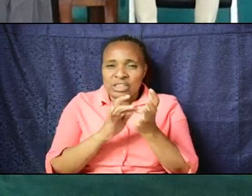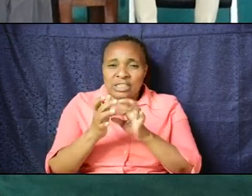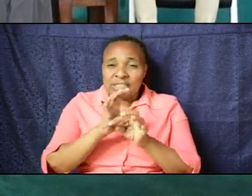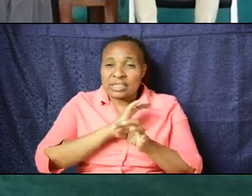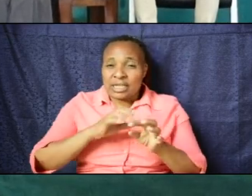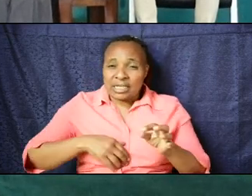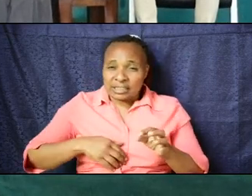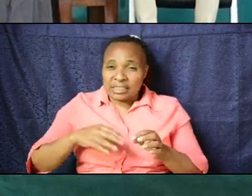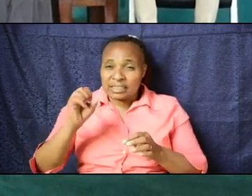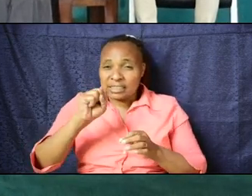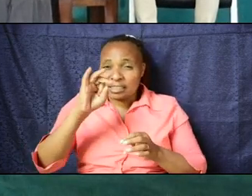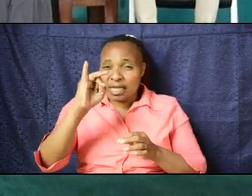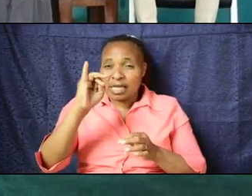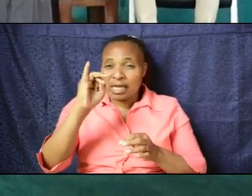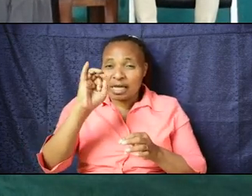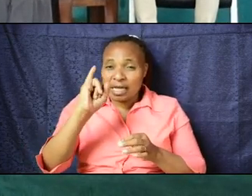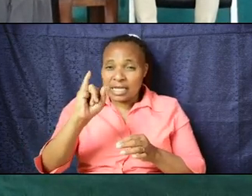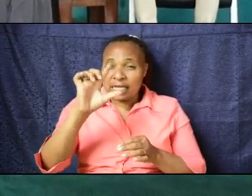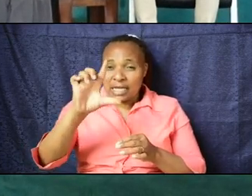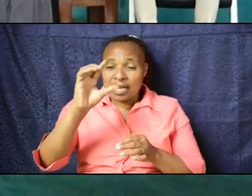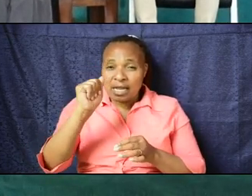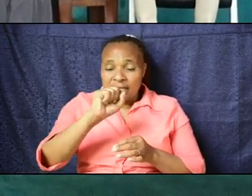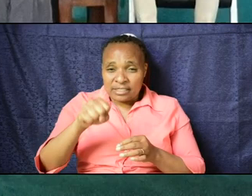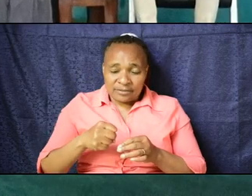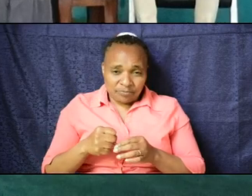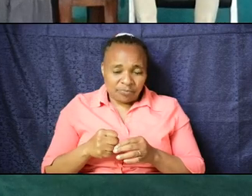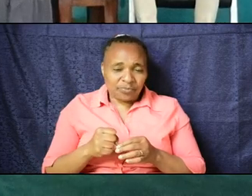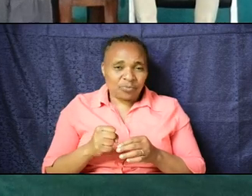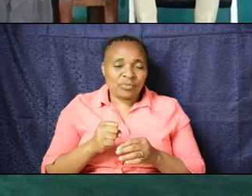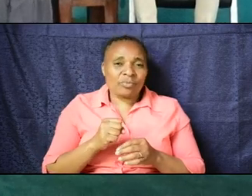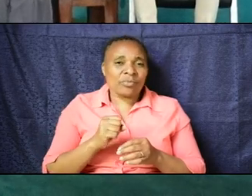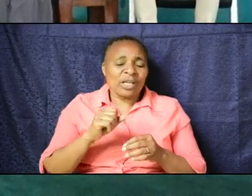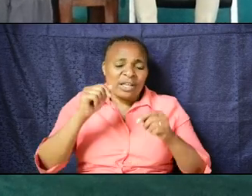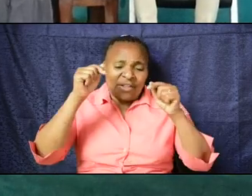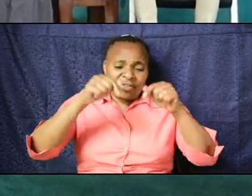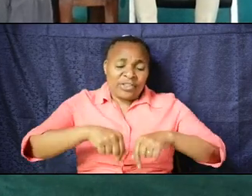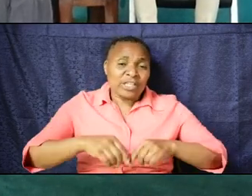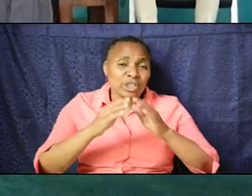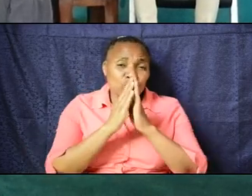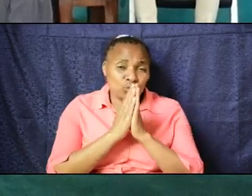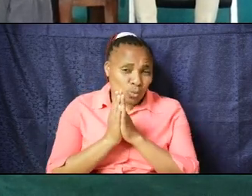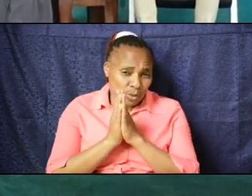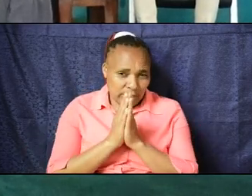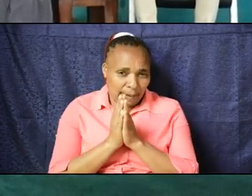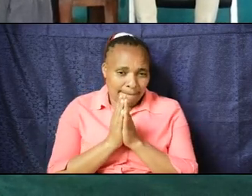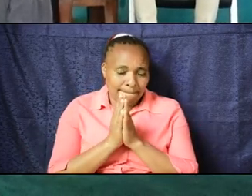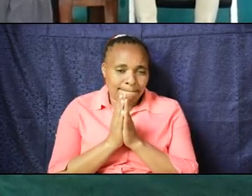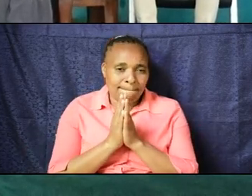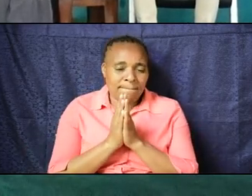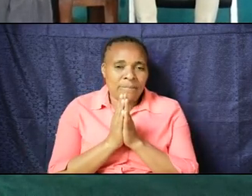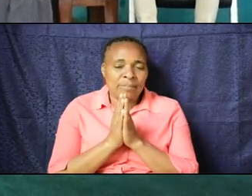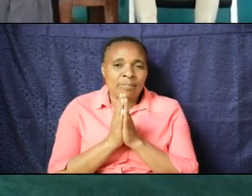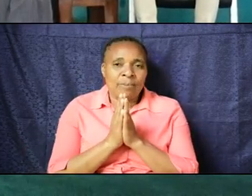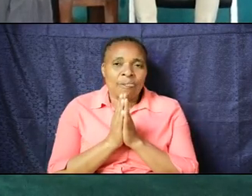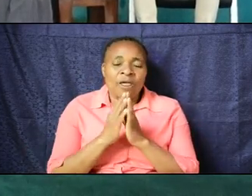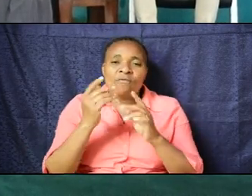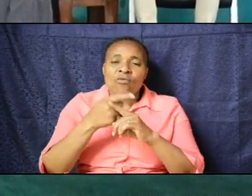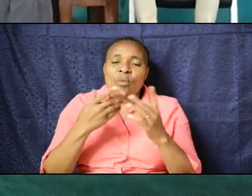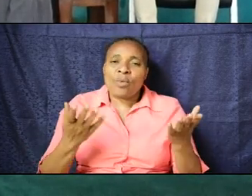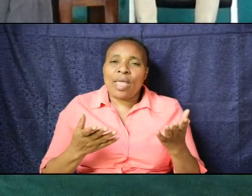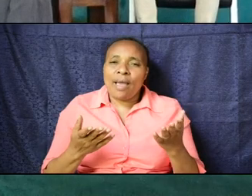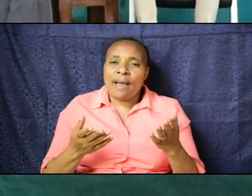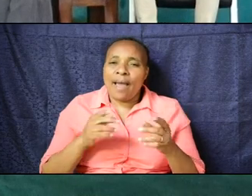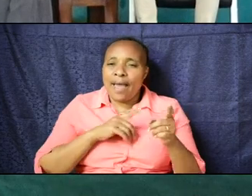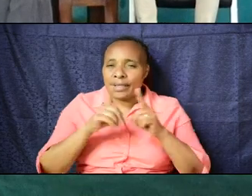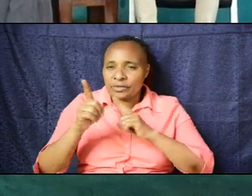us through into the story today. So, in this story, we are talking, it's from the book